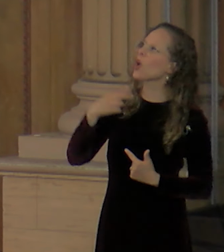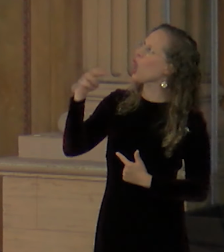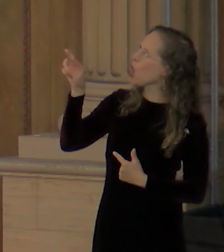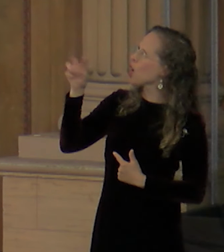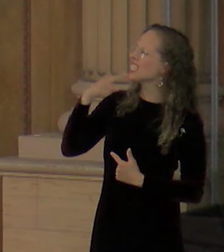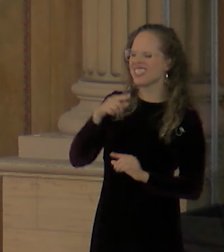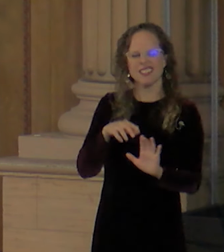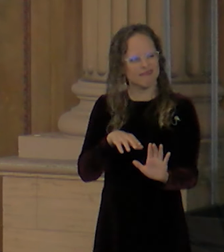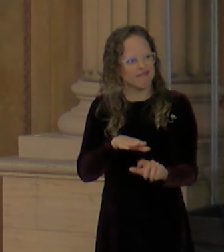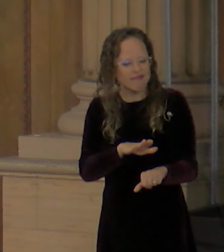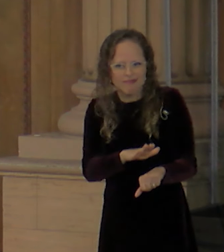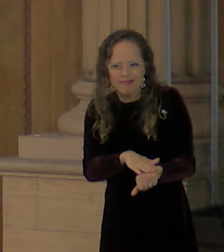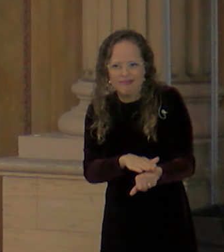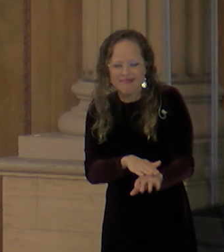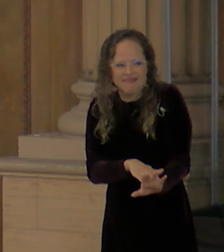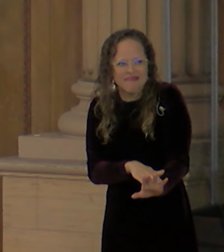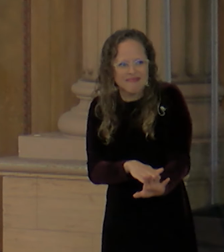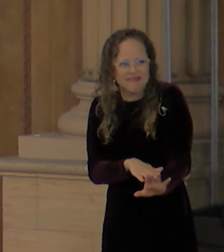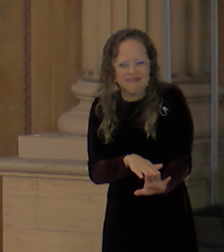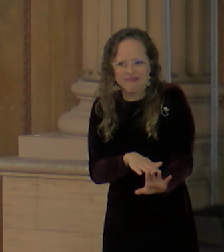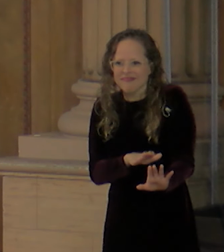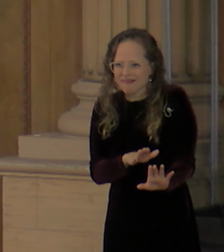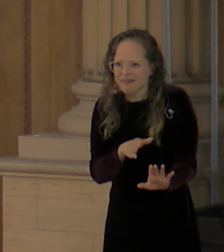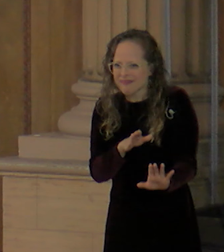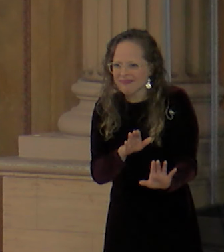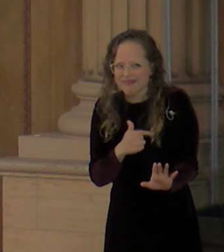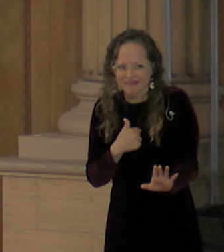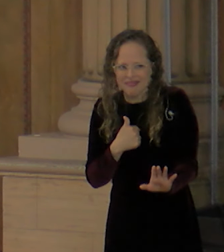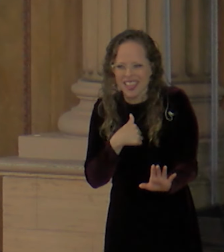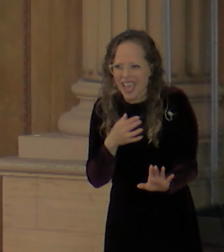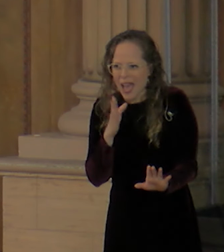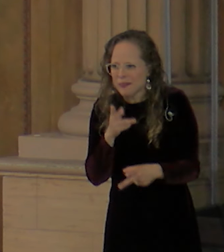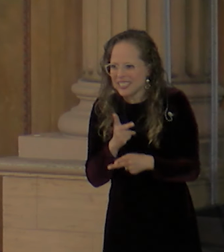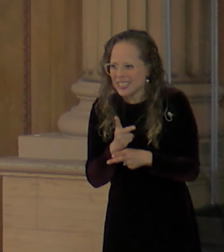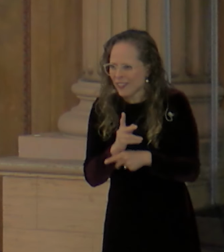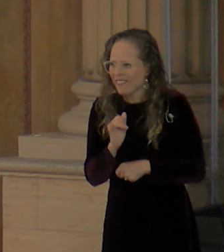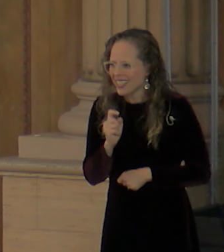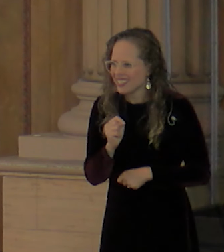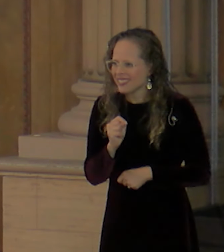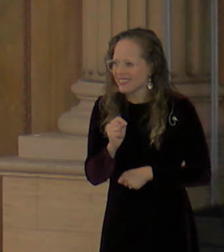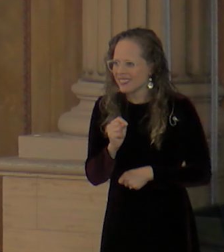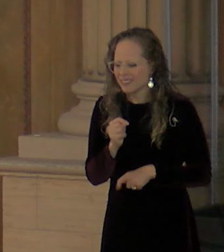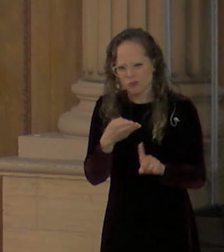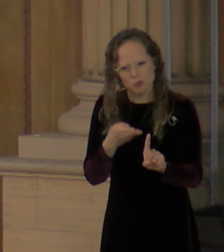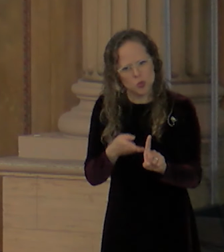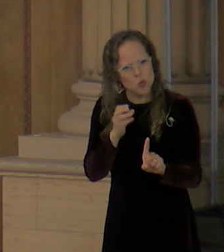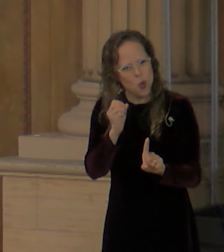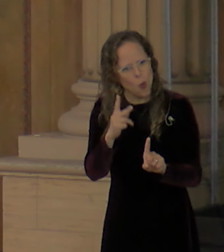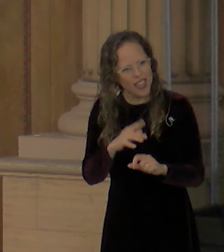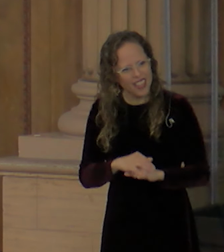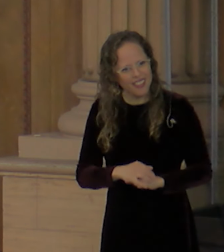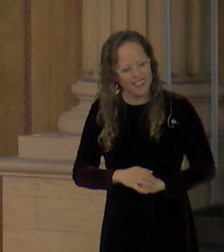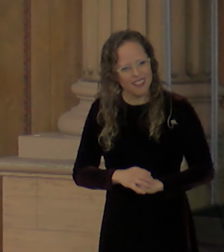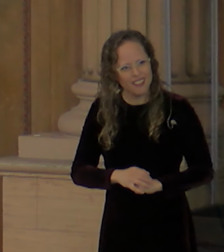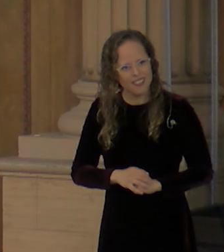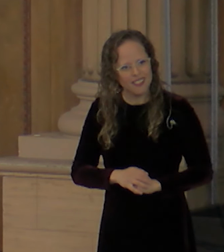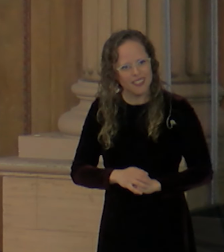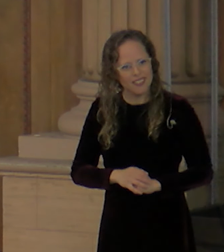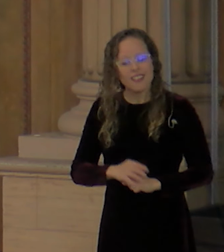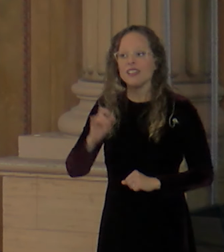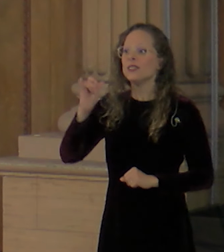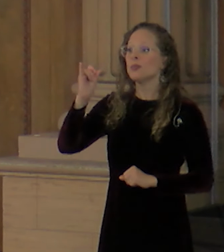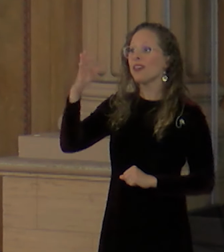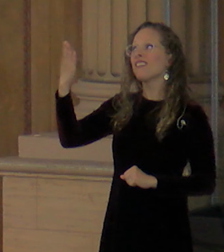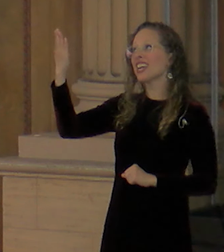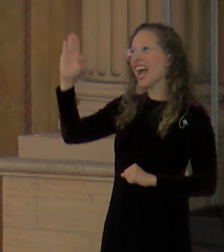okay. I got this." And if God can look at his world and see all the worst parts of it, but still call